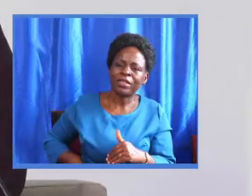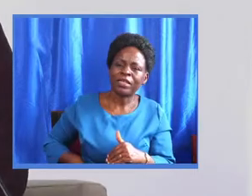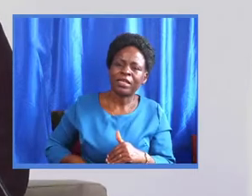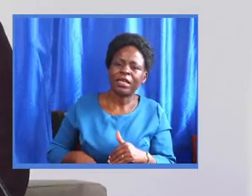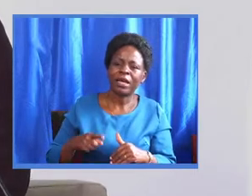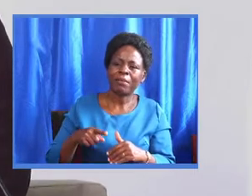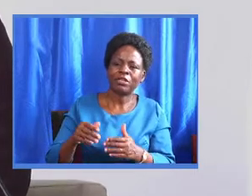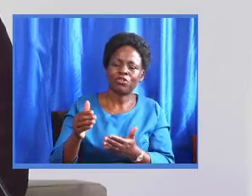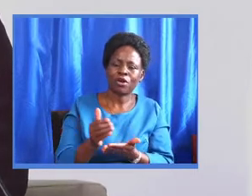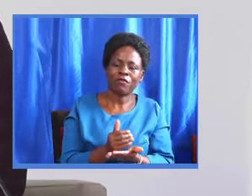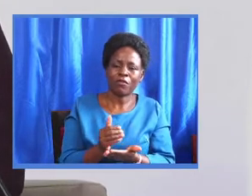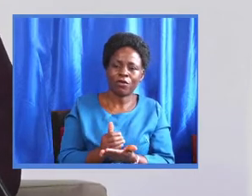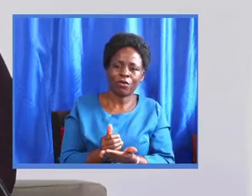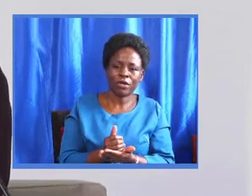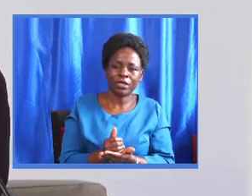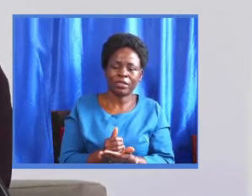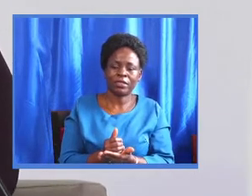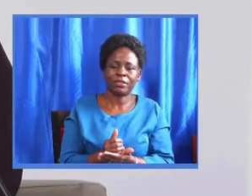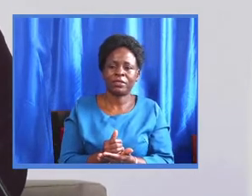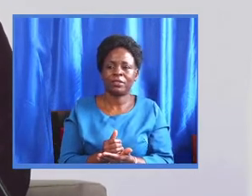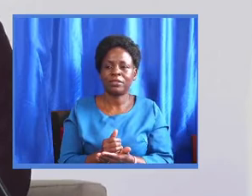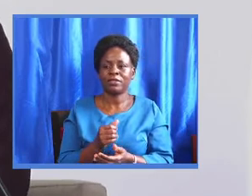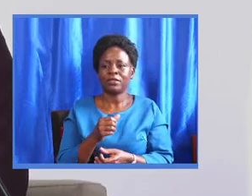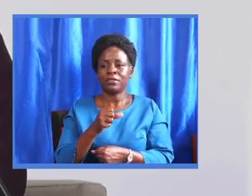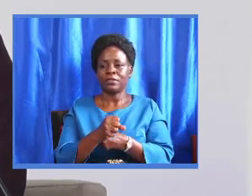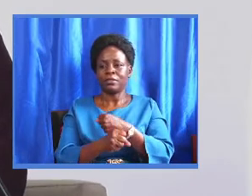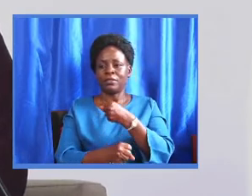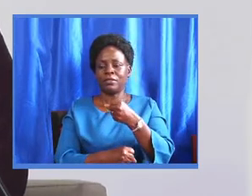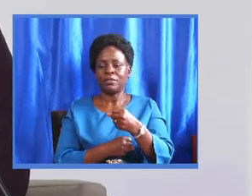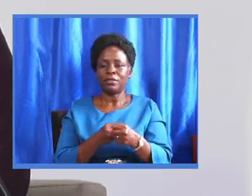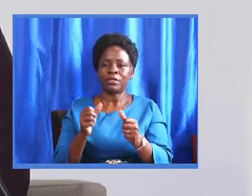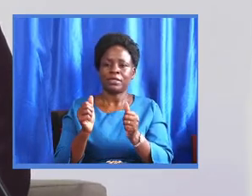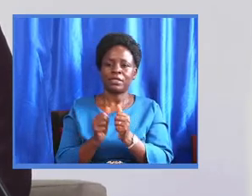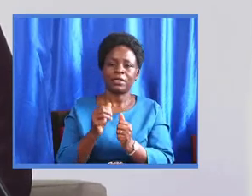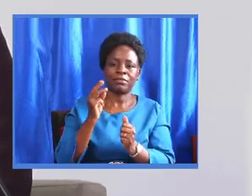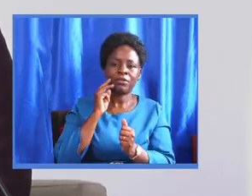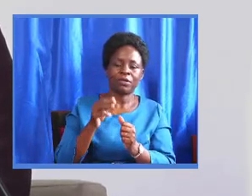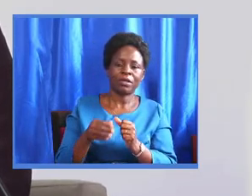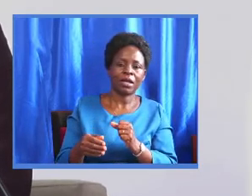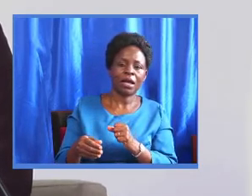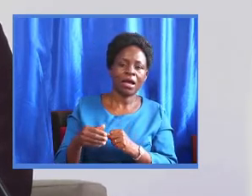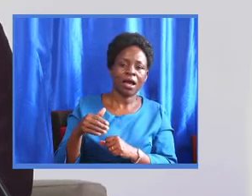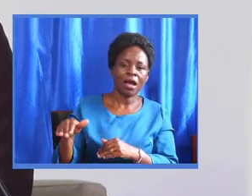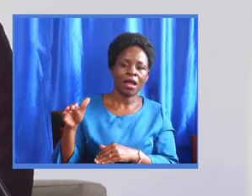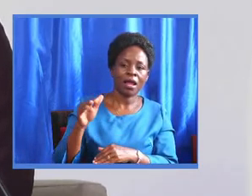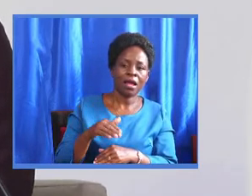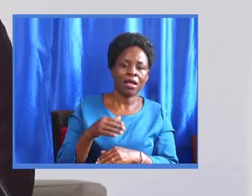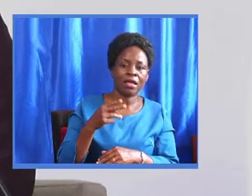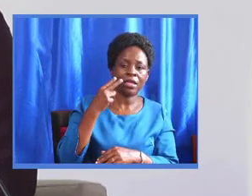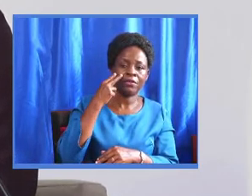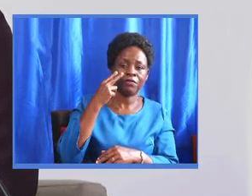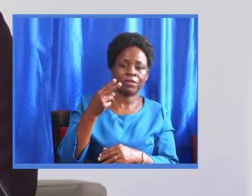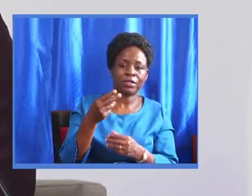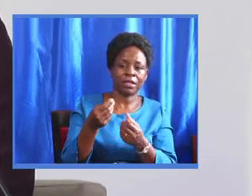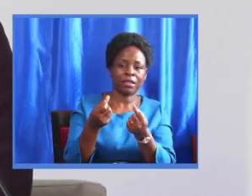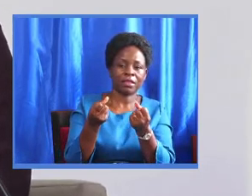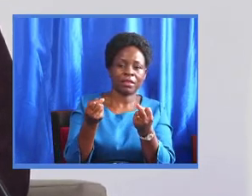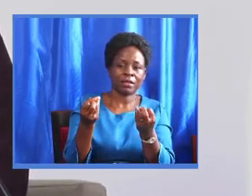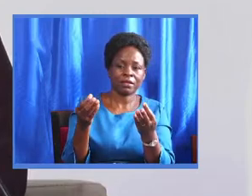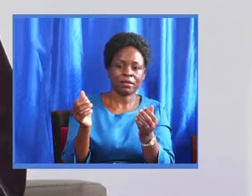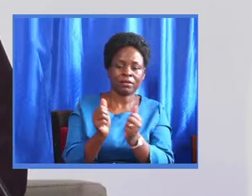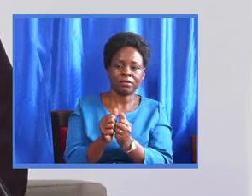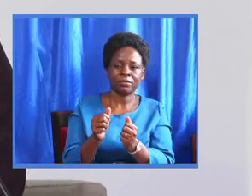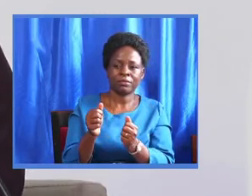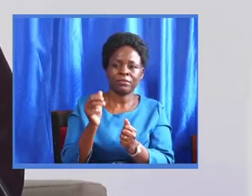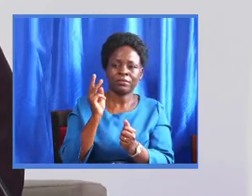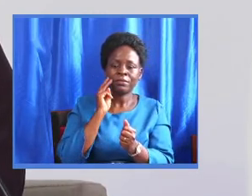you have collected. That's your turnover. So 10 million and above, if we do look at the statistics, the figures there, 10 million divided